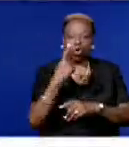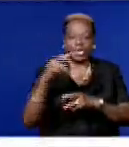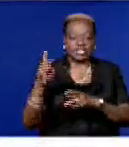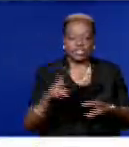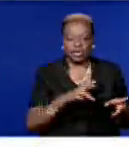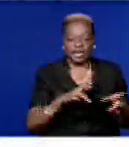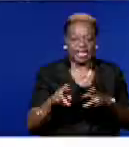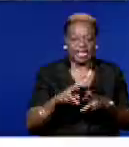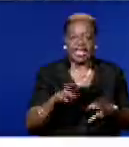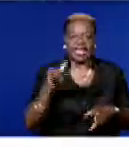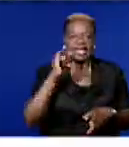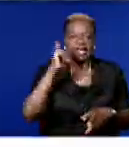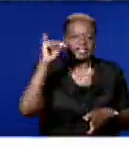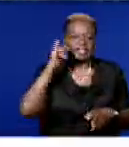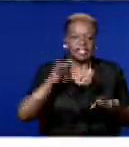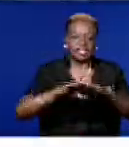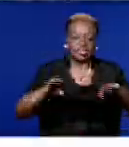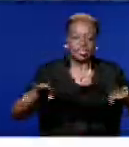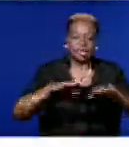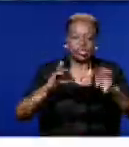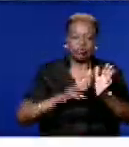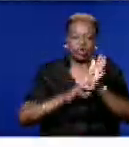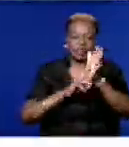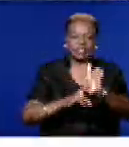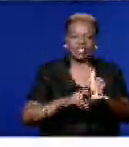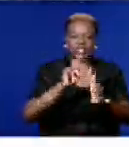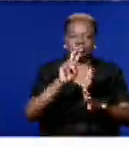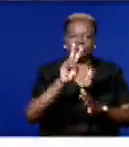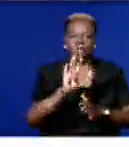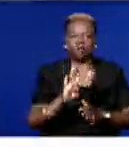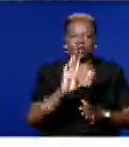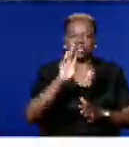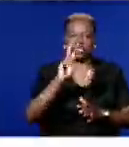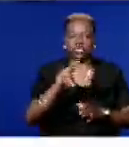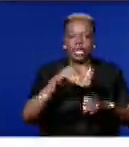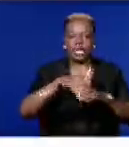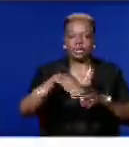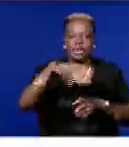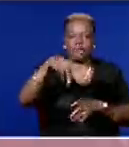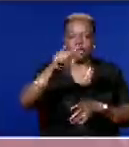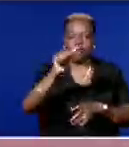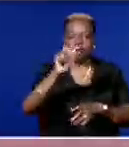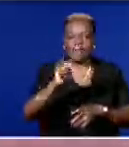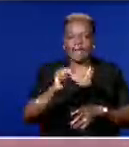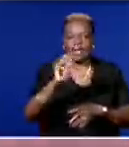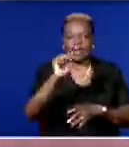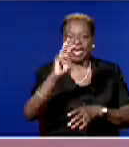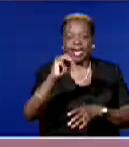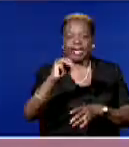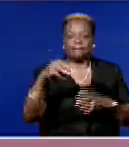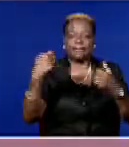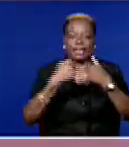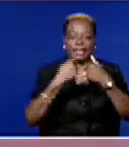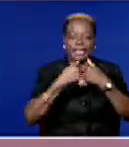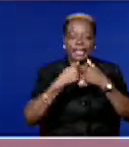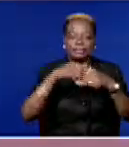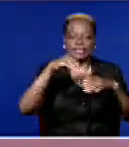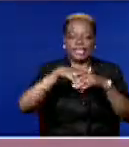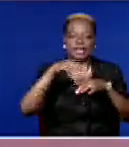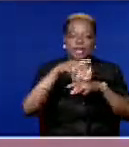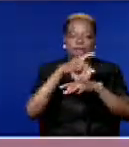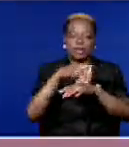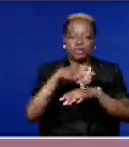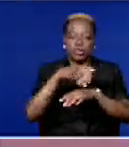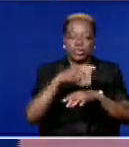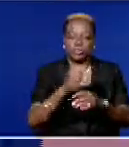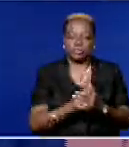featured one of the swimmers representing the 242 at the Pan Am Games in Peru later this month. But today we look at one of the coaches making sure Team Bahamas excels